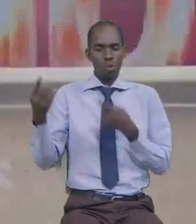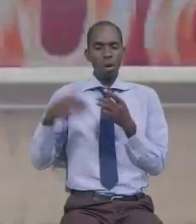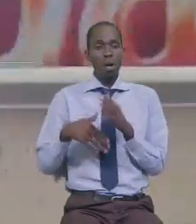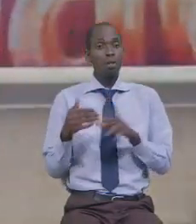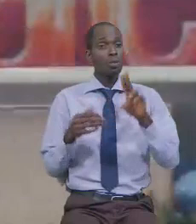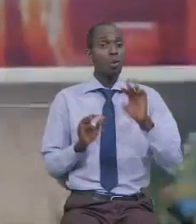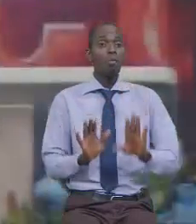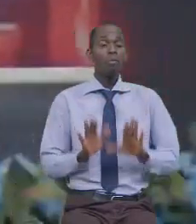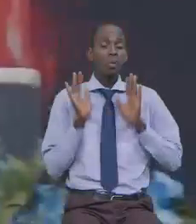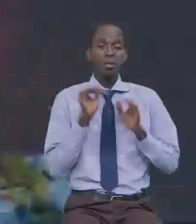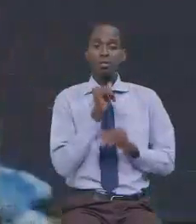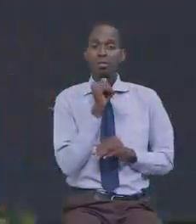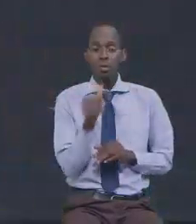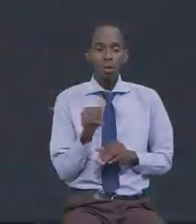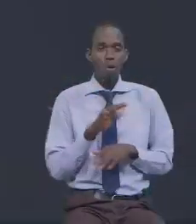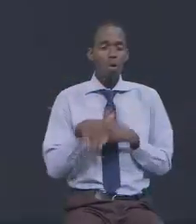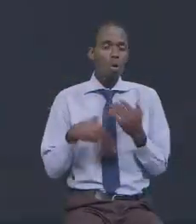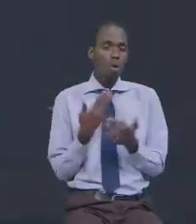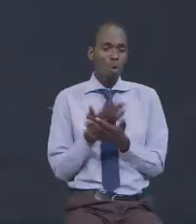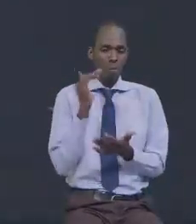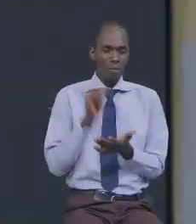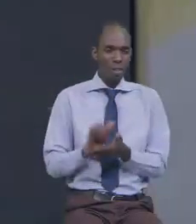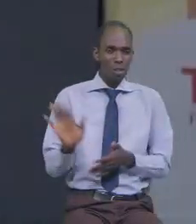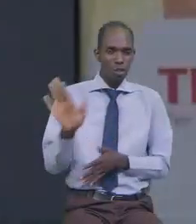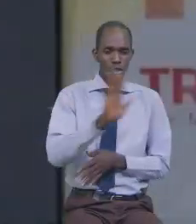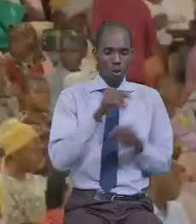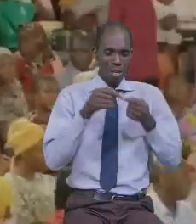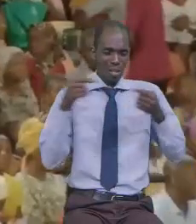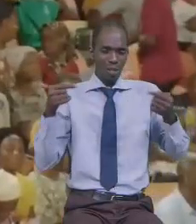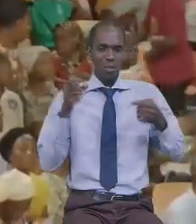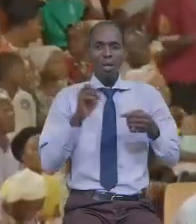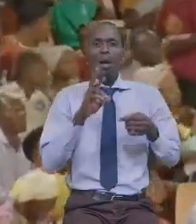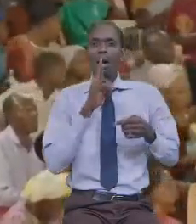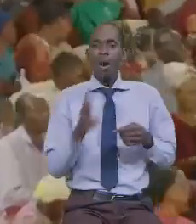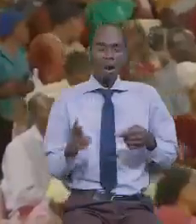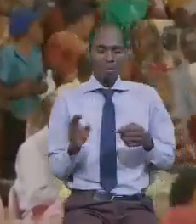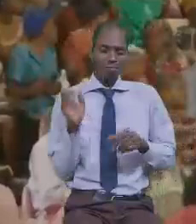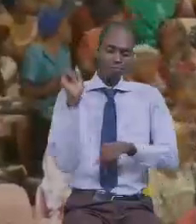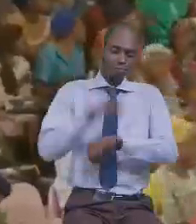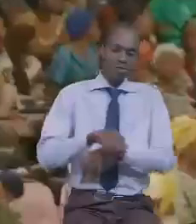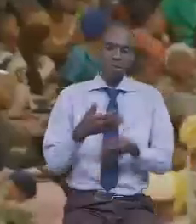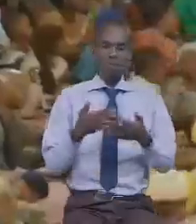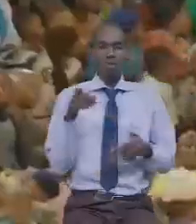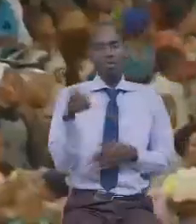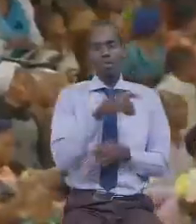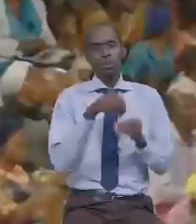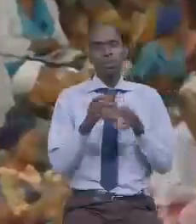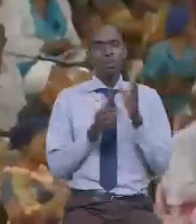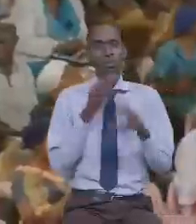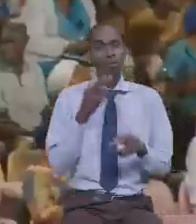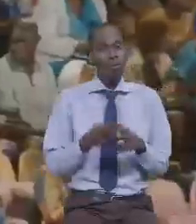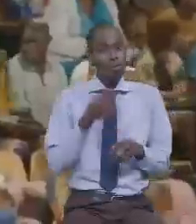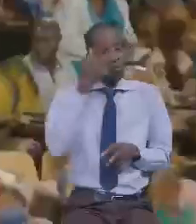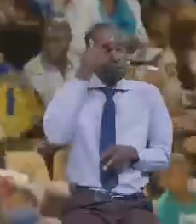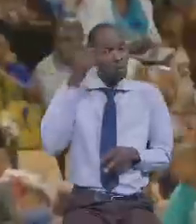All those enemies are defeated before you. Because the Egyptians you see